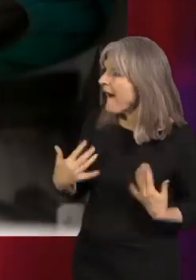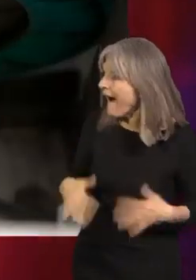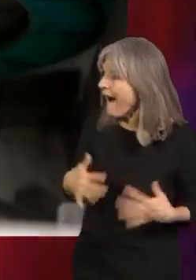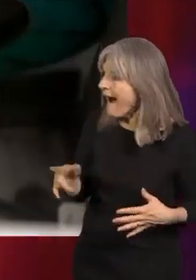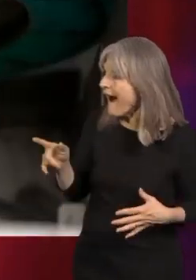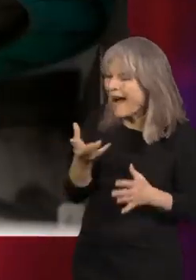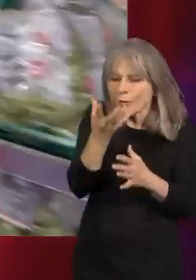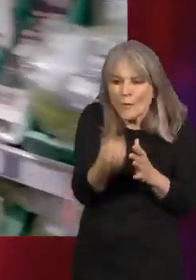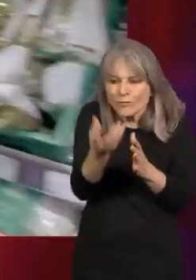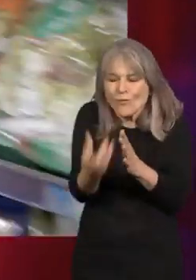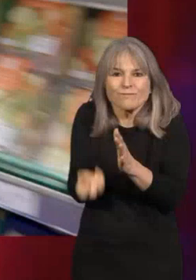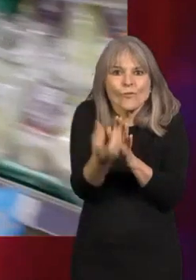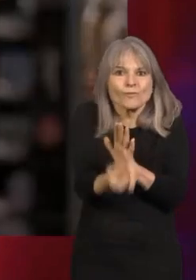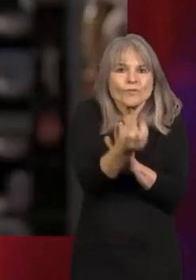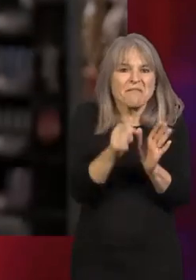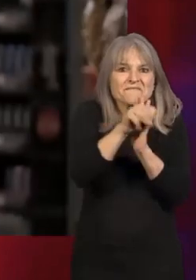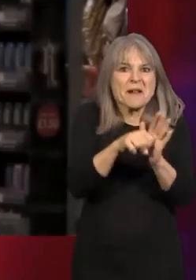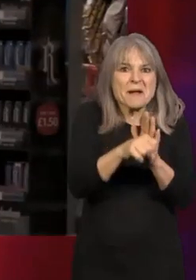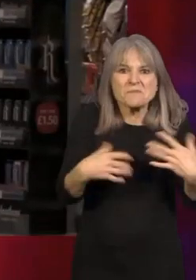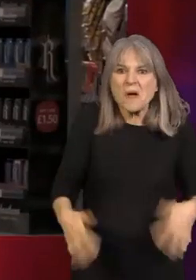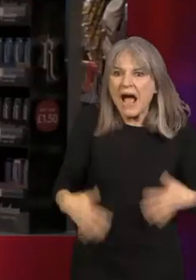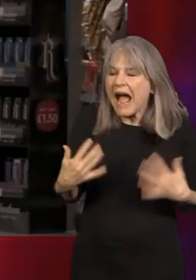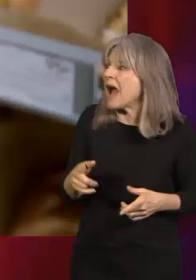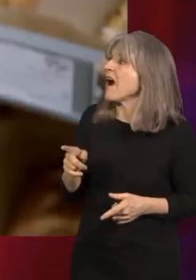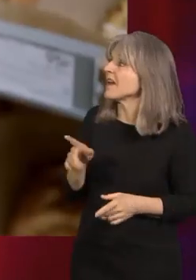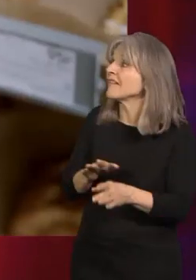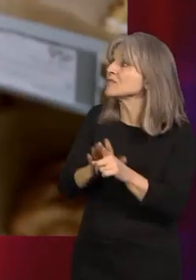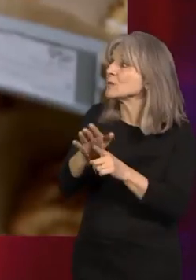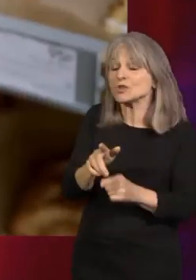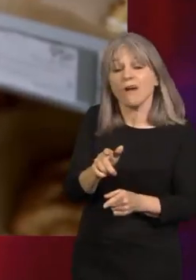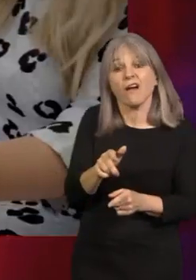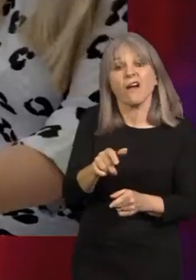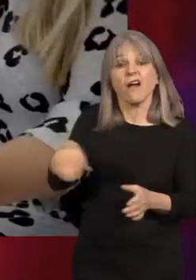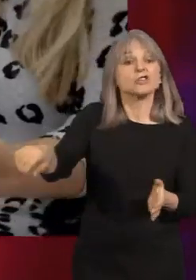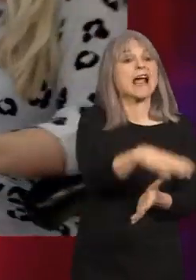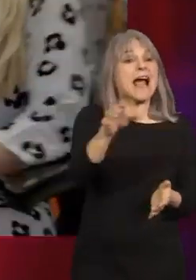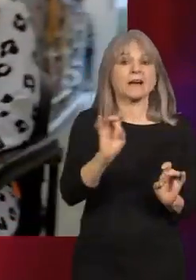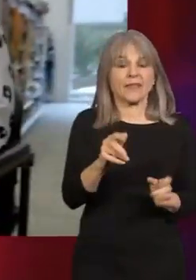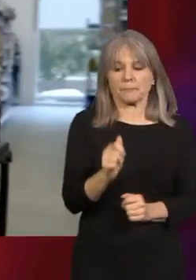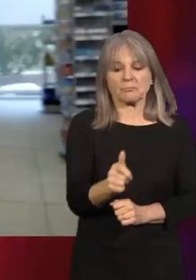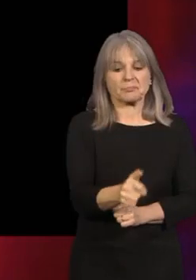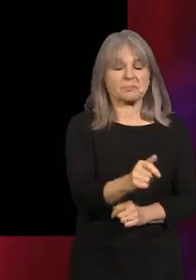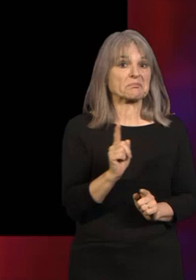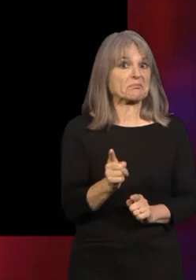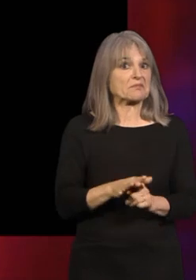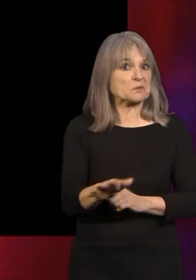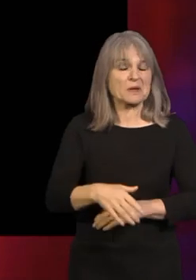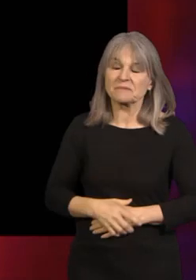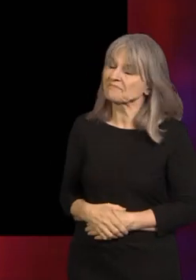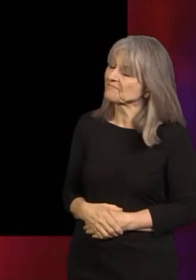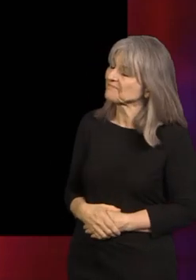factory in a film. That's it. and a checkout-free future. Boom. Job done.